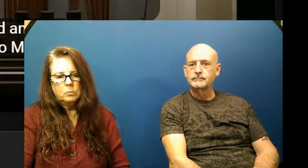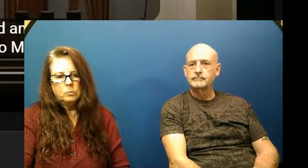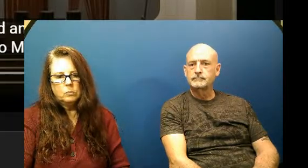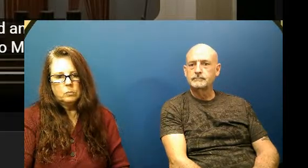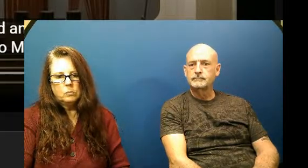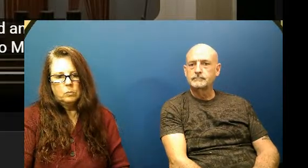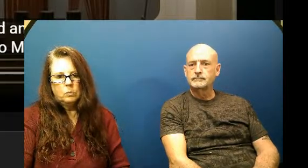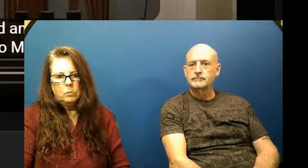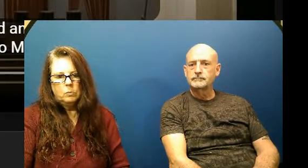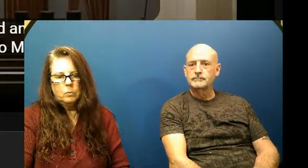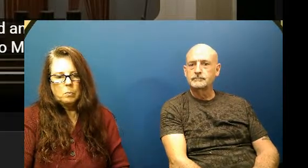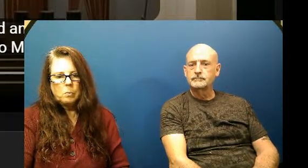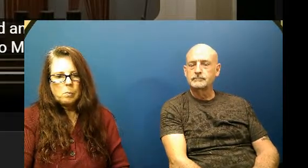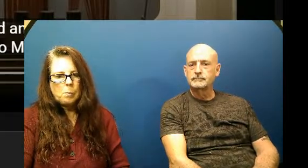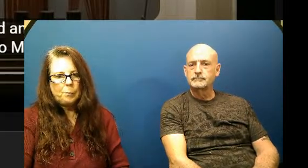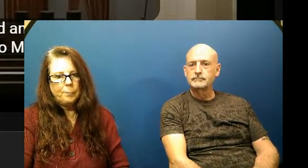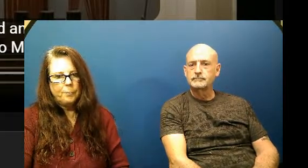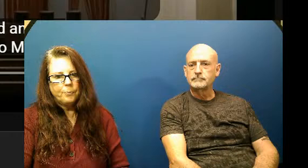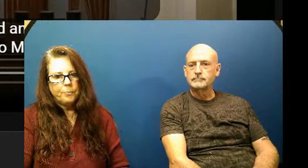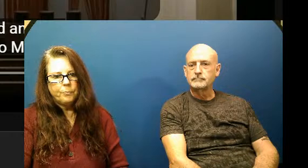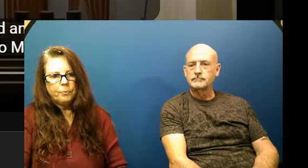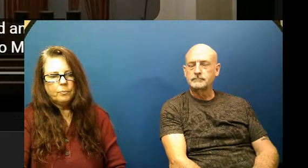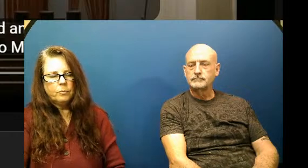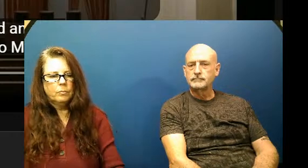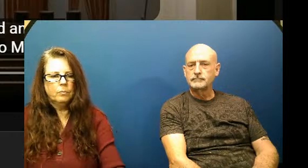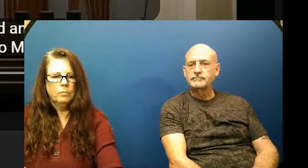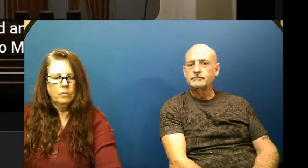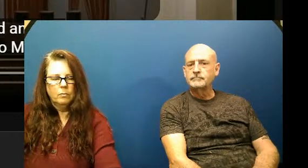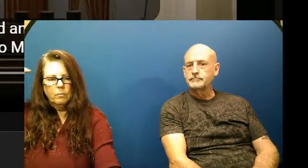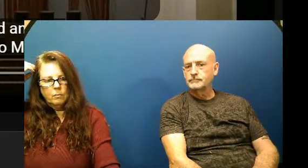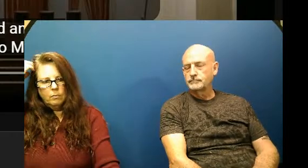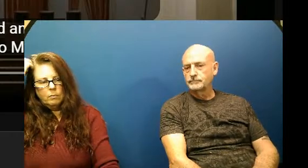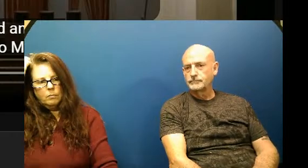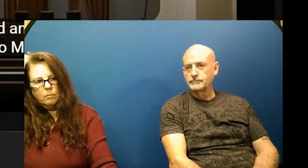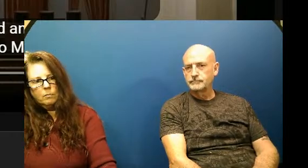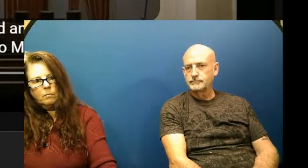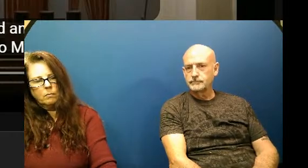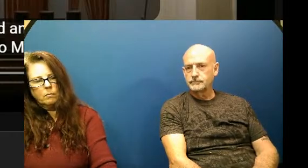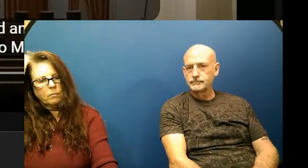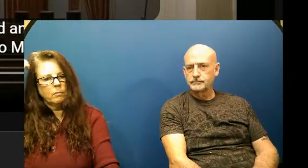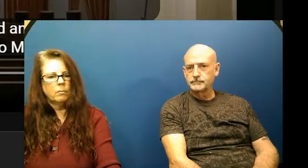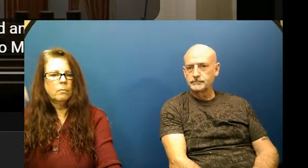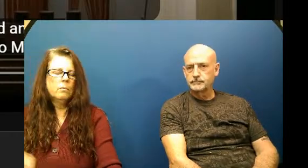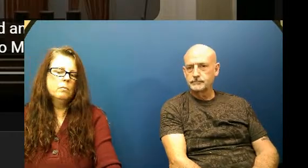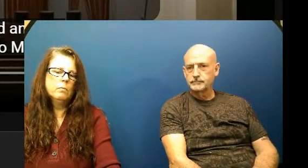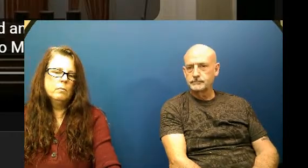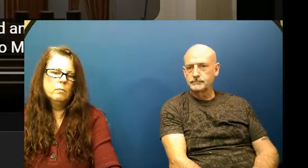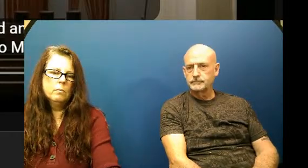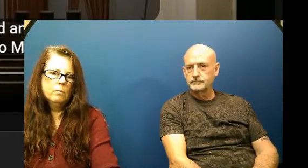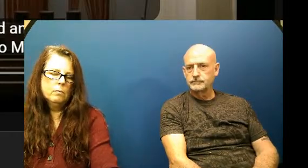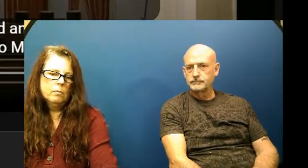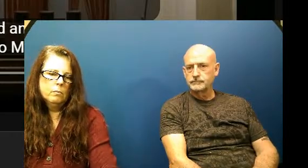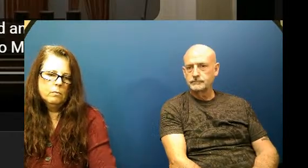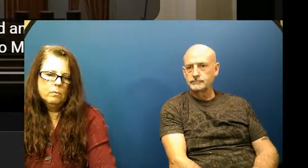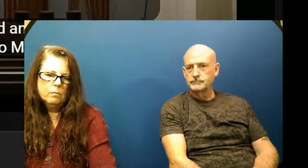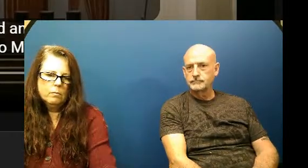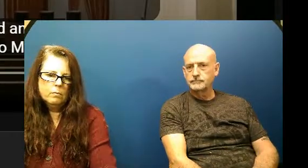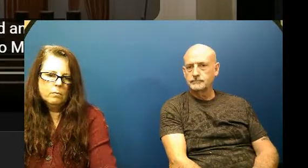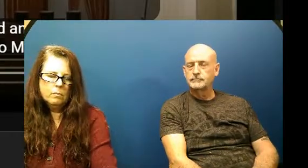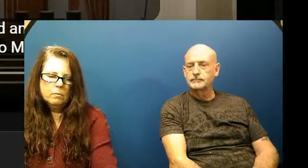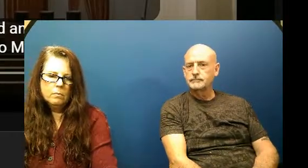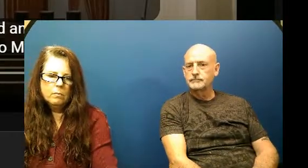stand. At a minimum, you should preliminarily enjoin it, which will allow you to carefully consider this momentous issue and, for the